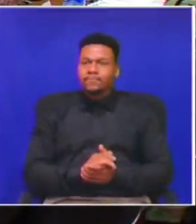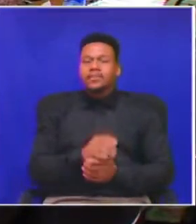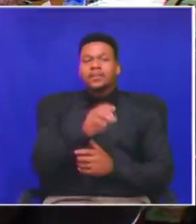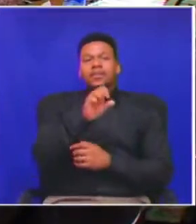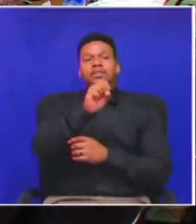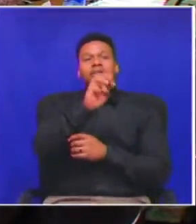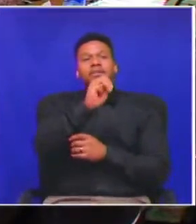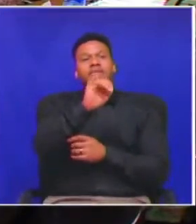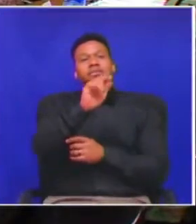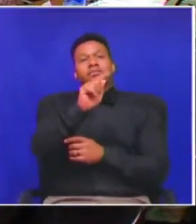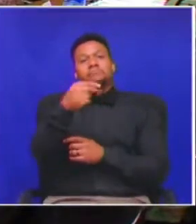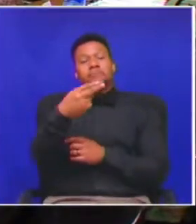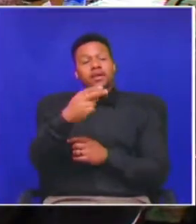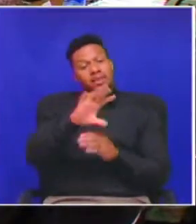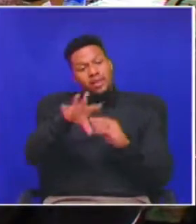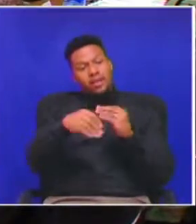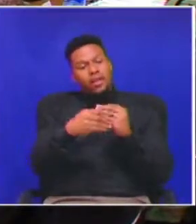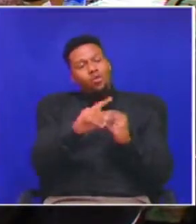question.